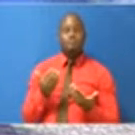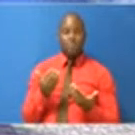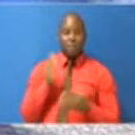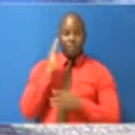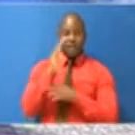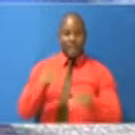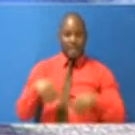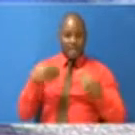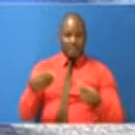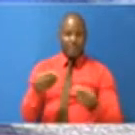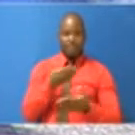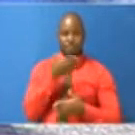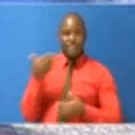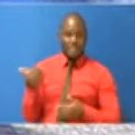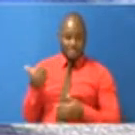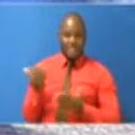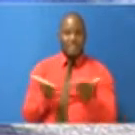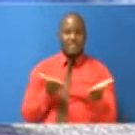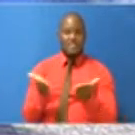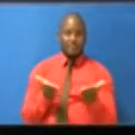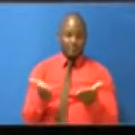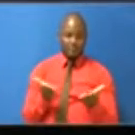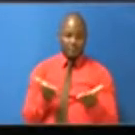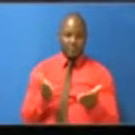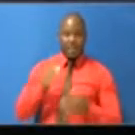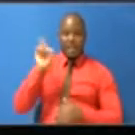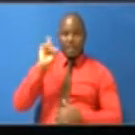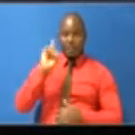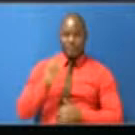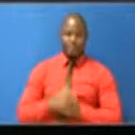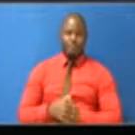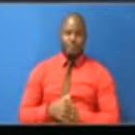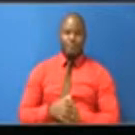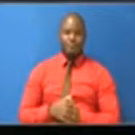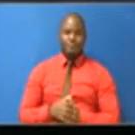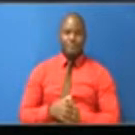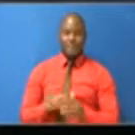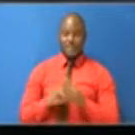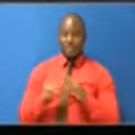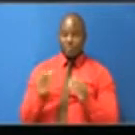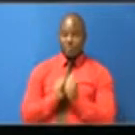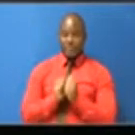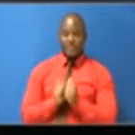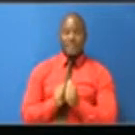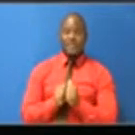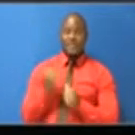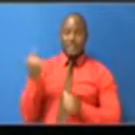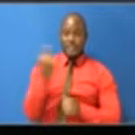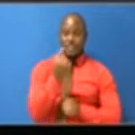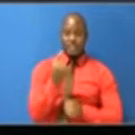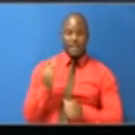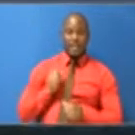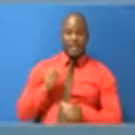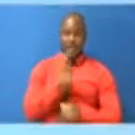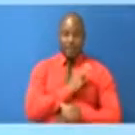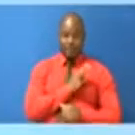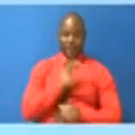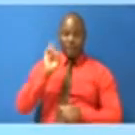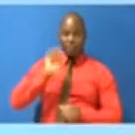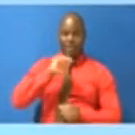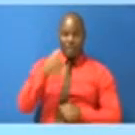will deliver the services for the nairobians i'll start with you every employee of nairobi city